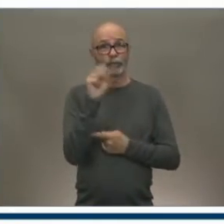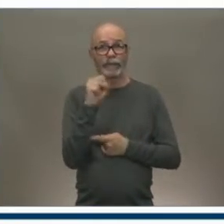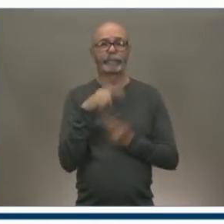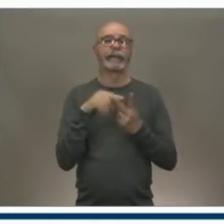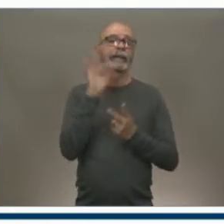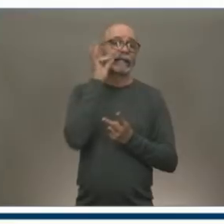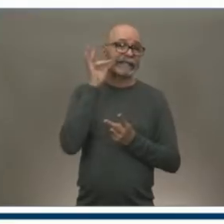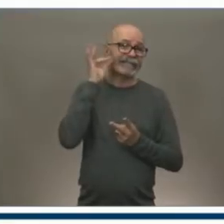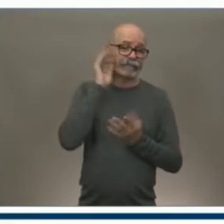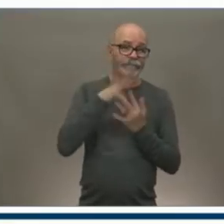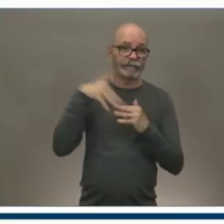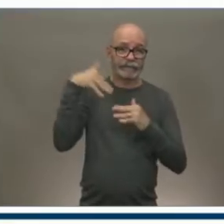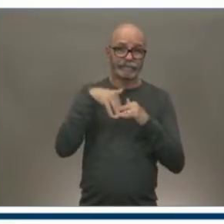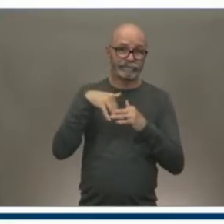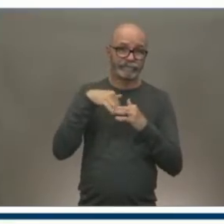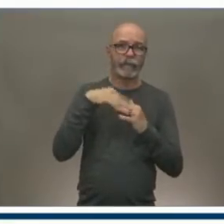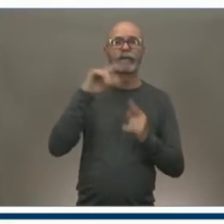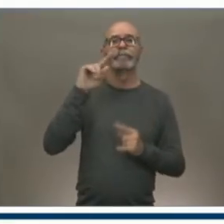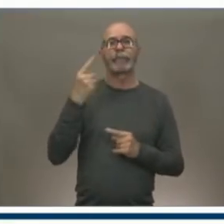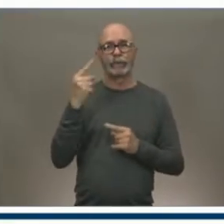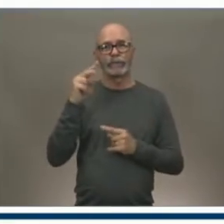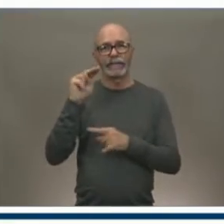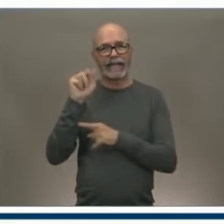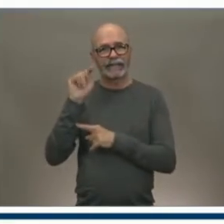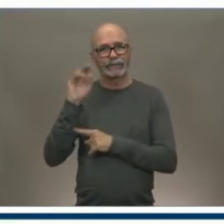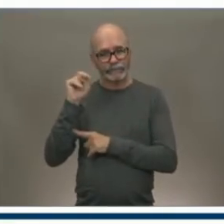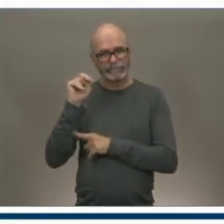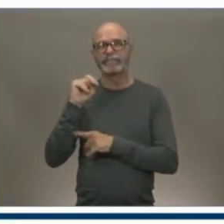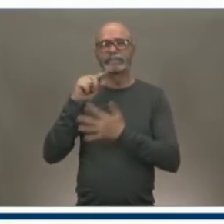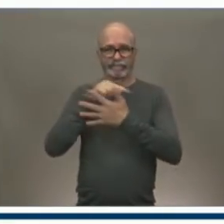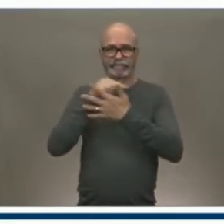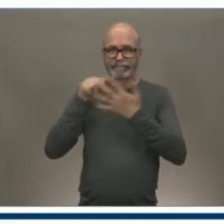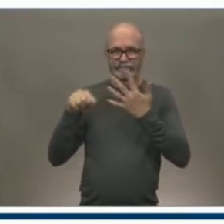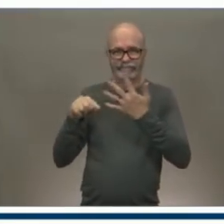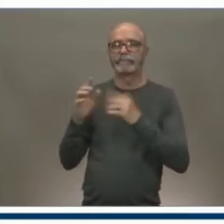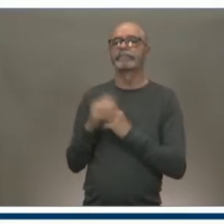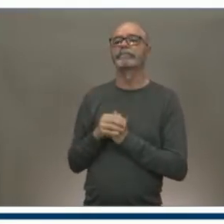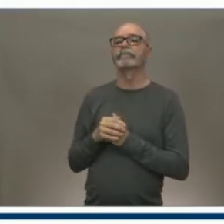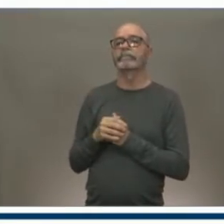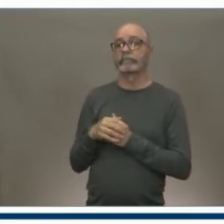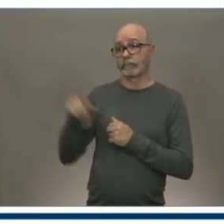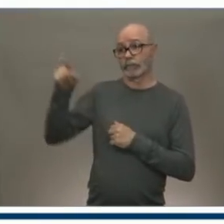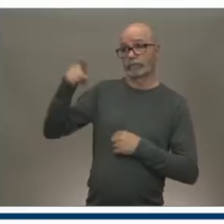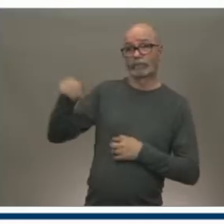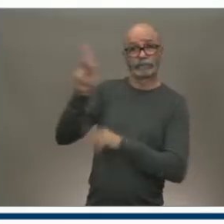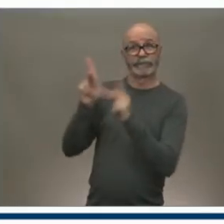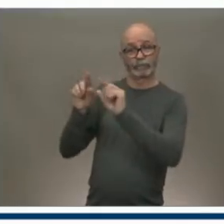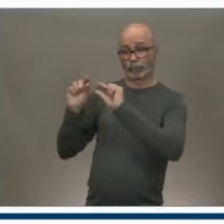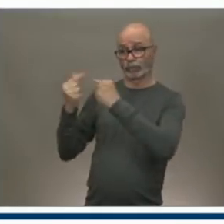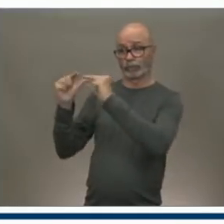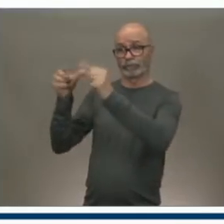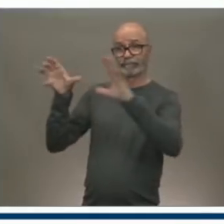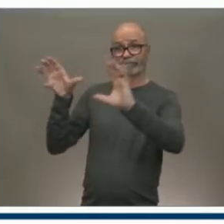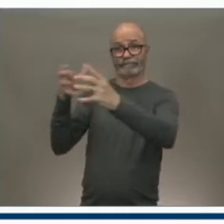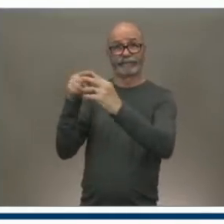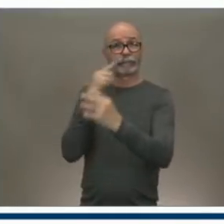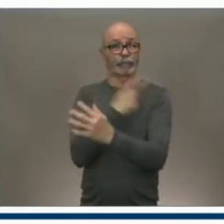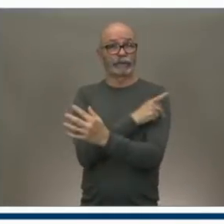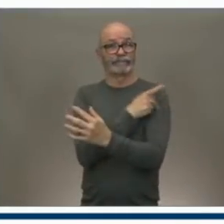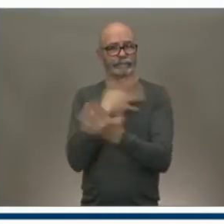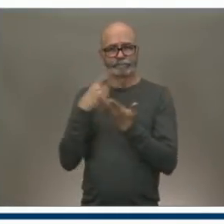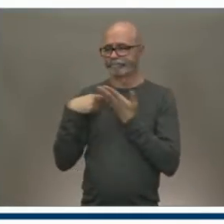communities. I was wondering if you could give any of the groups that we've been working with, that the province has been in communication with,